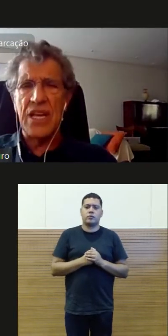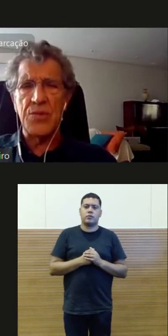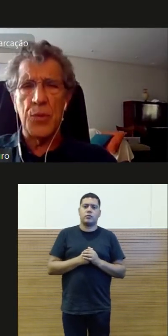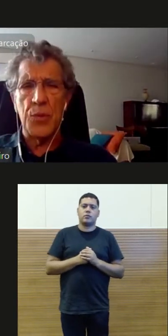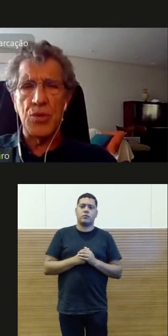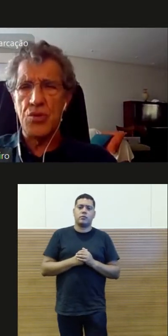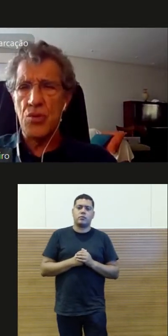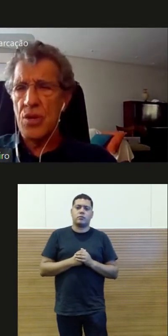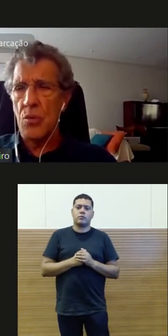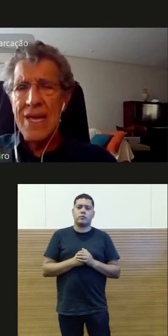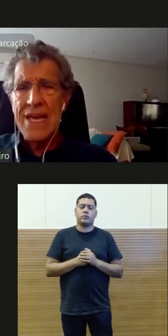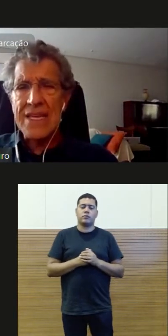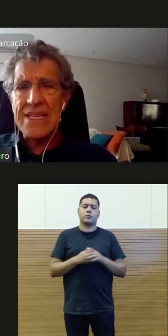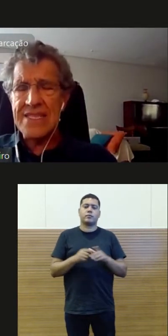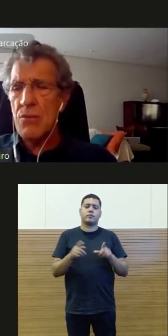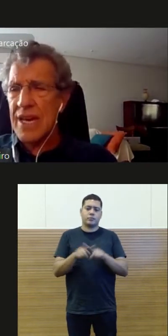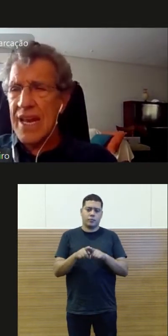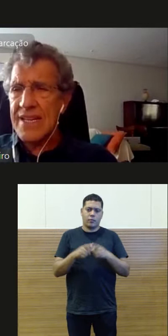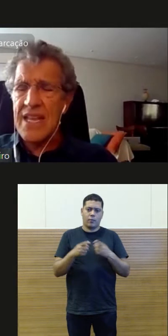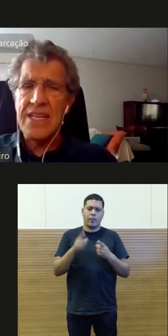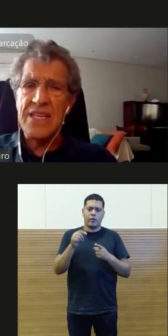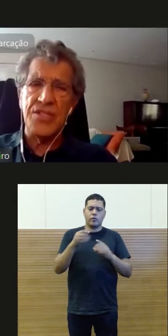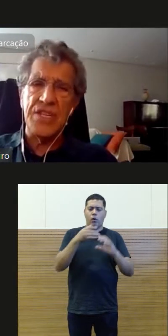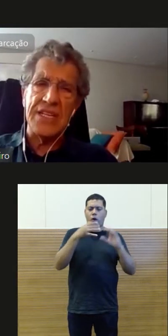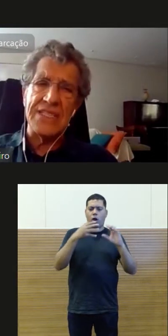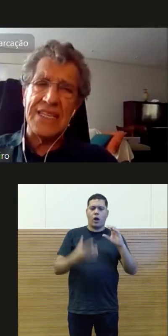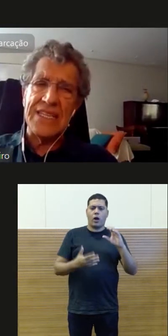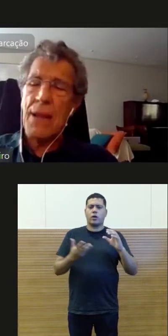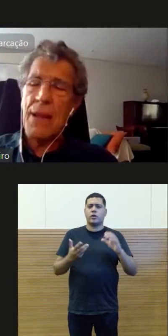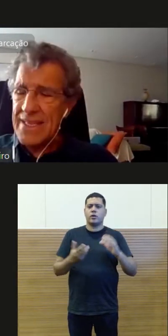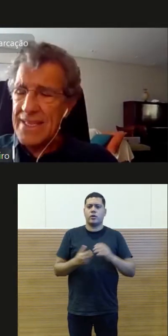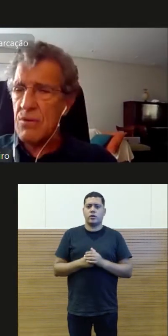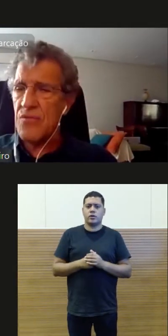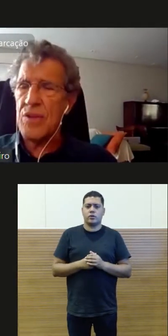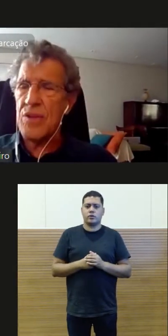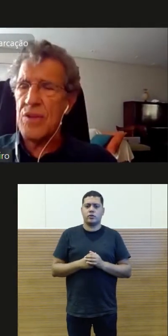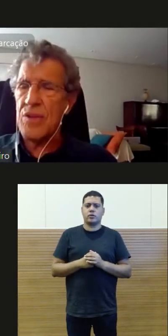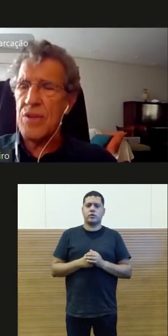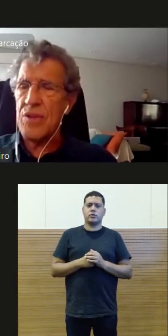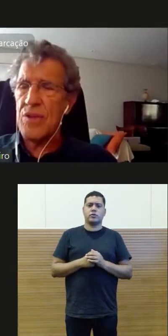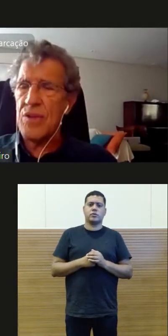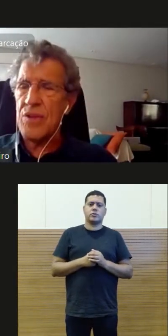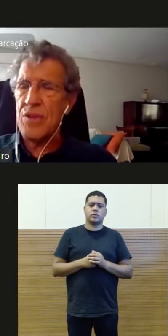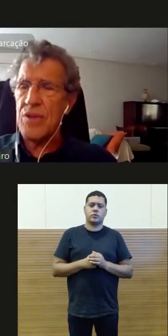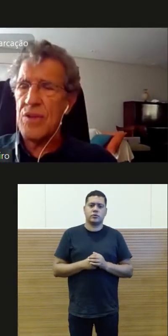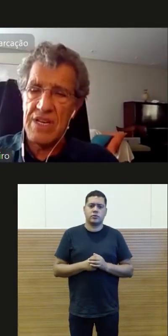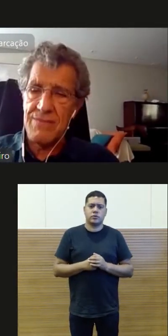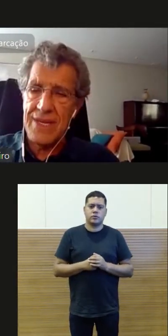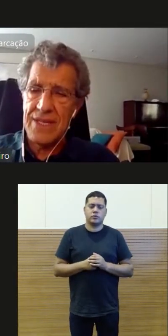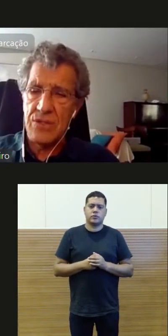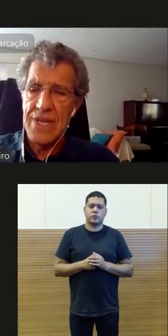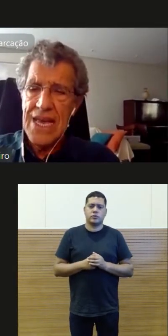the palatability, the accessibility. There are characteristics,